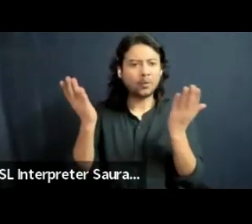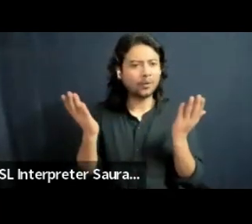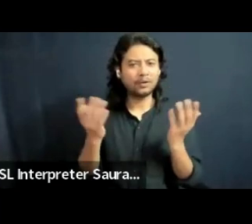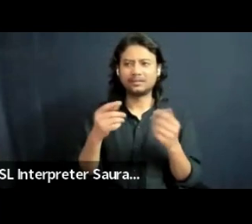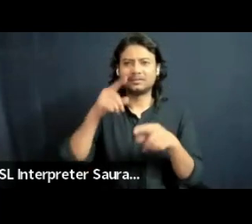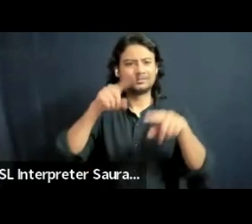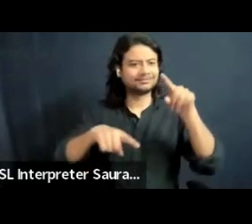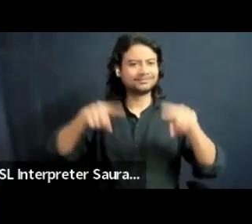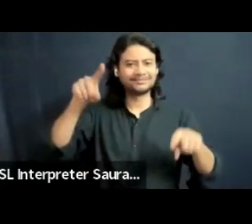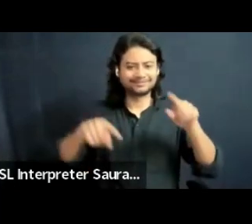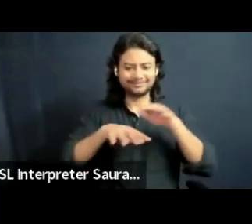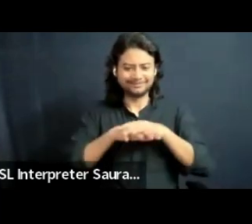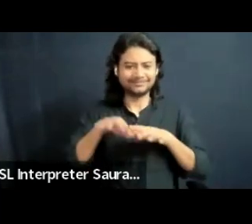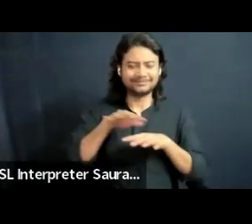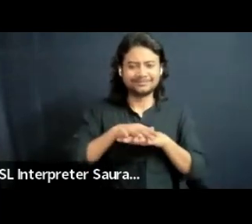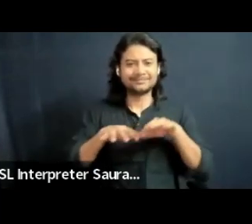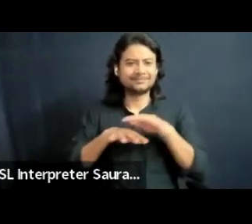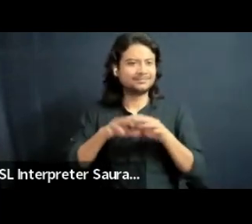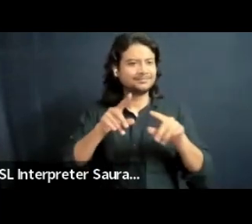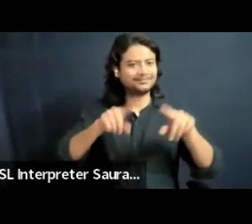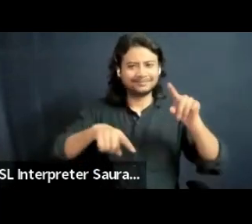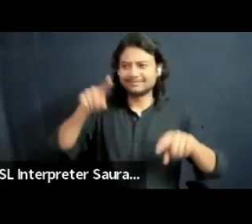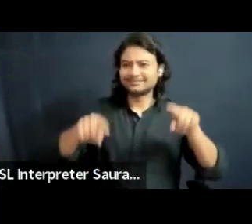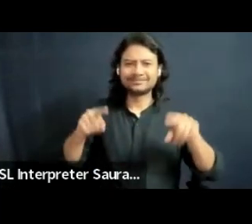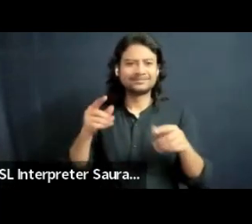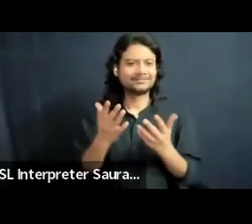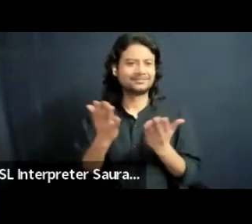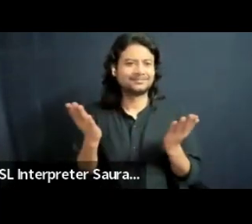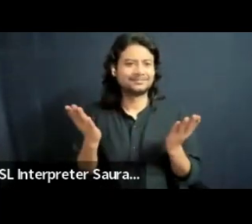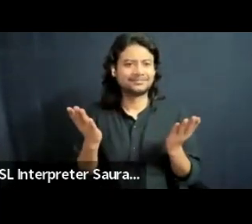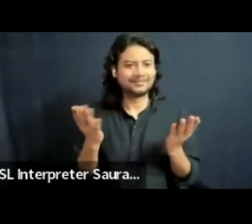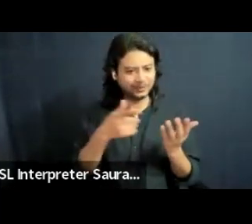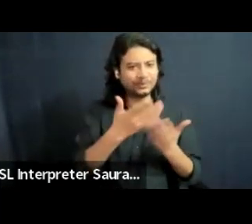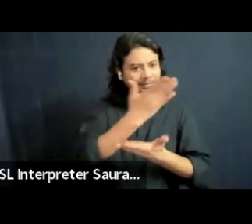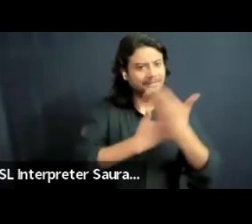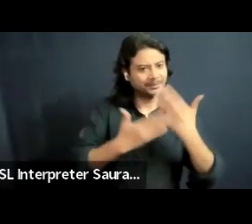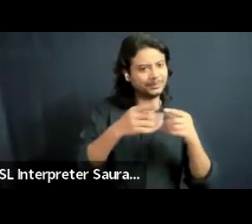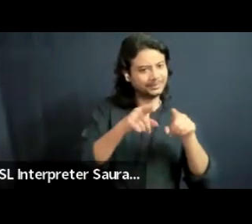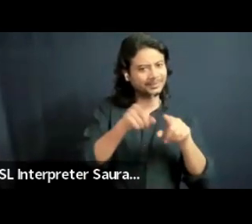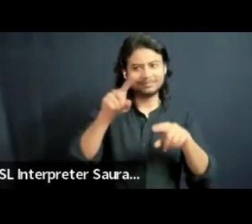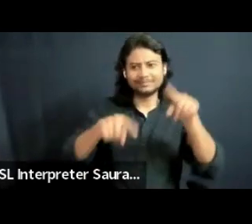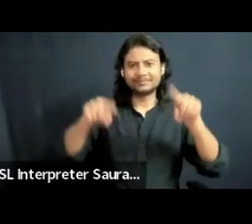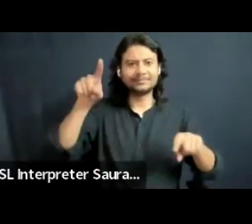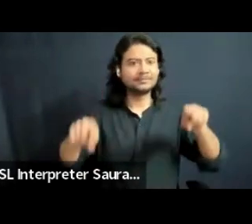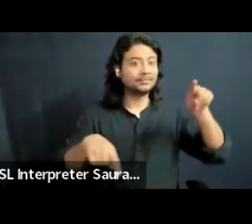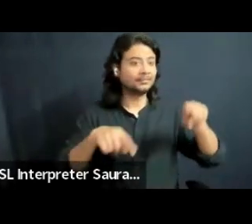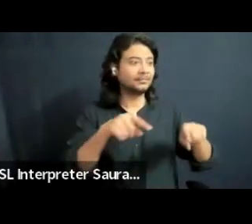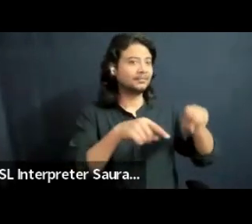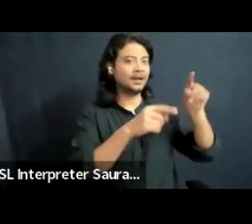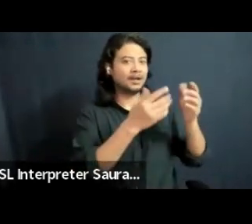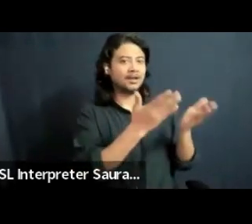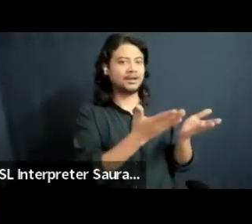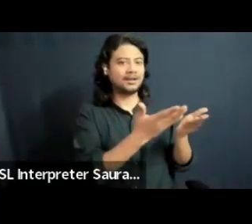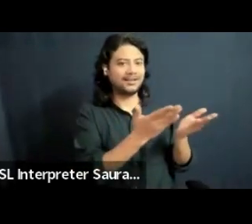than looking at children as up and down, as better and not good, or